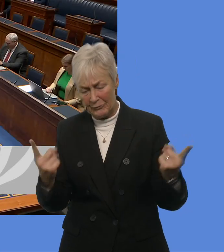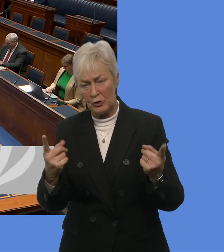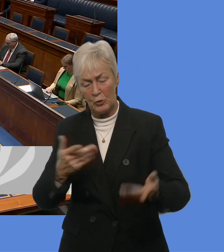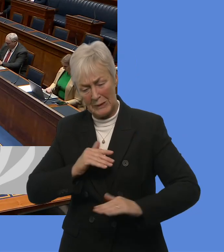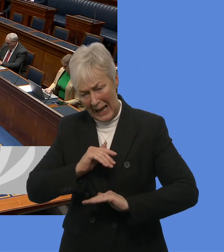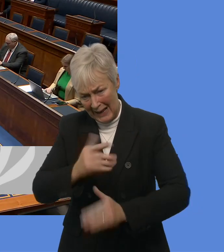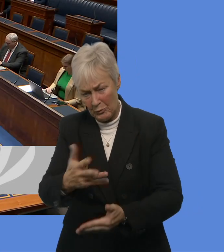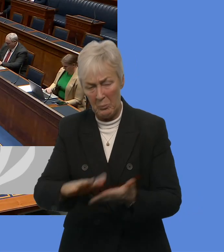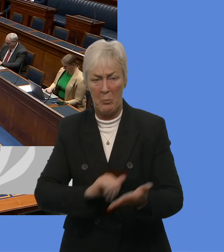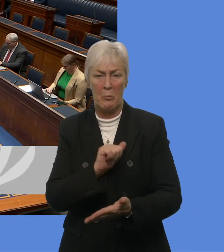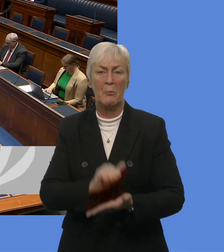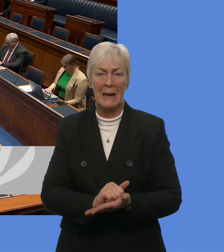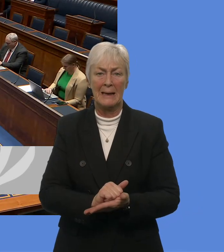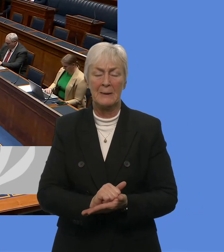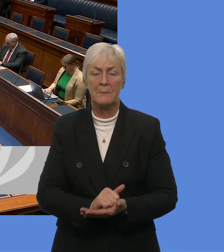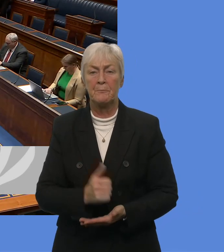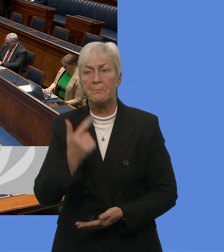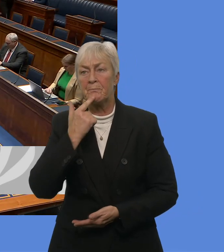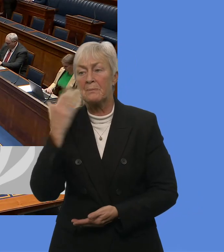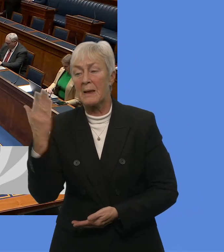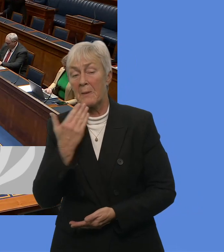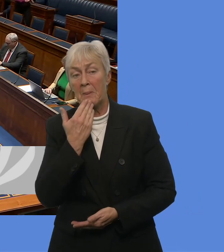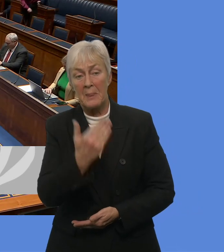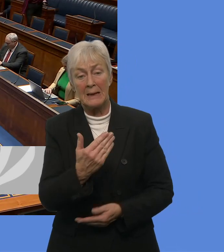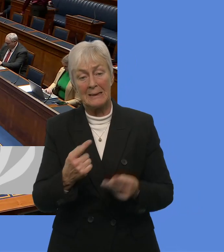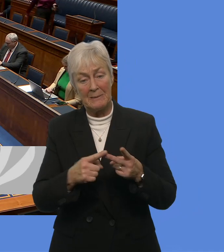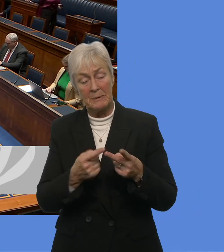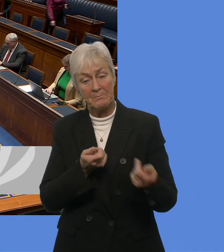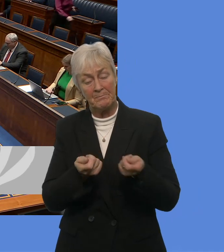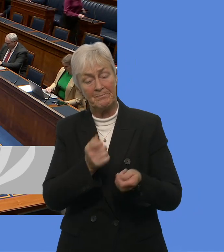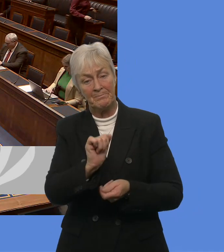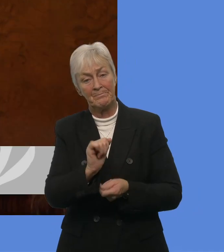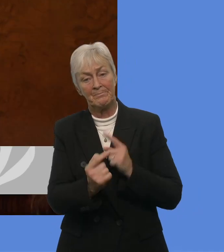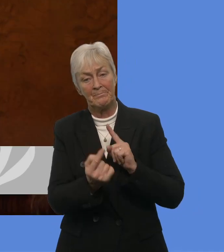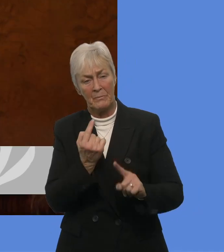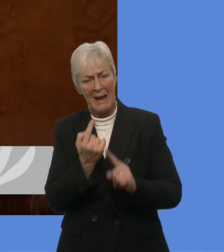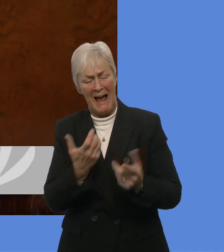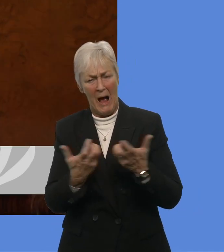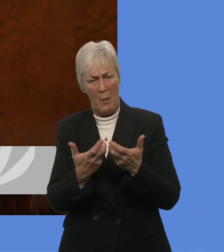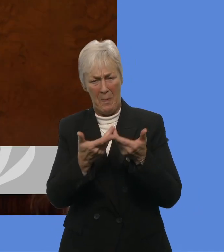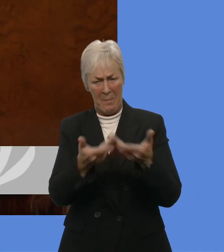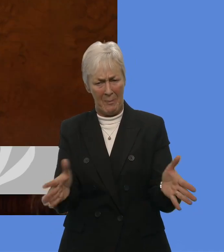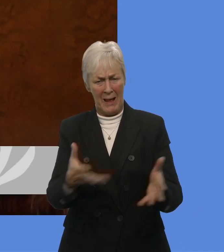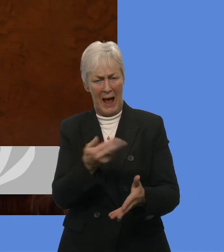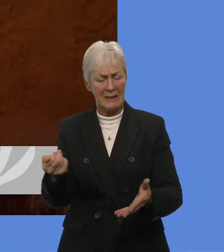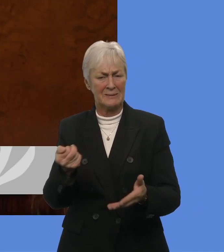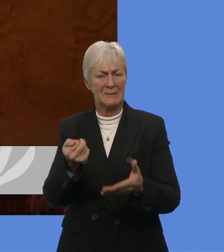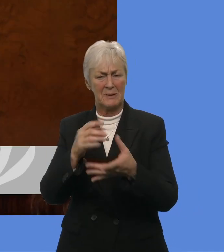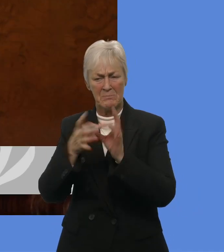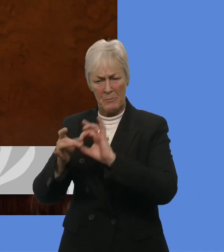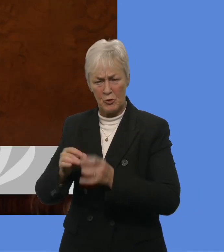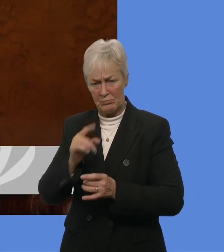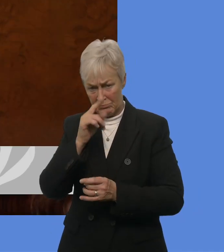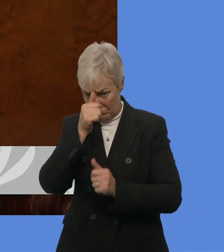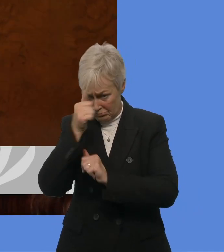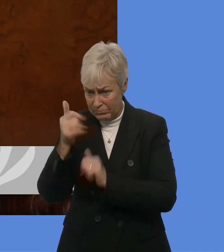Donnelly. Speaker, and thank the Deputy First Minister for that answer. How will the public and indeed members be